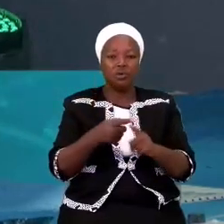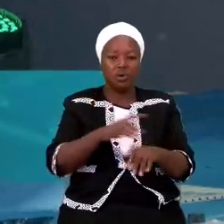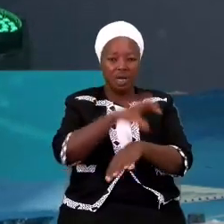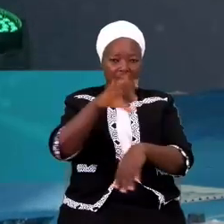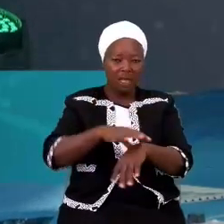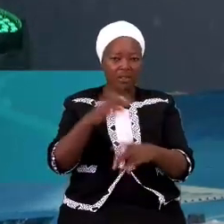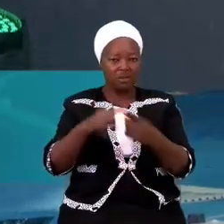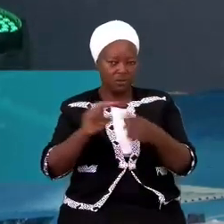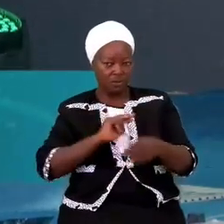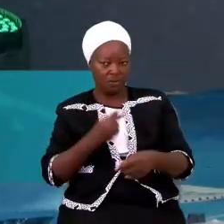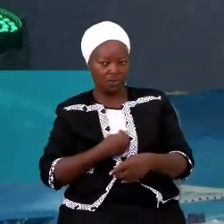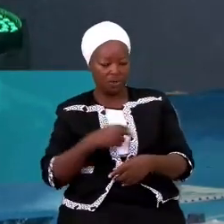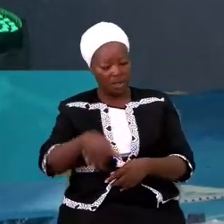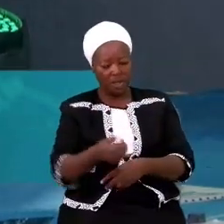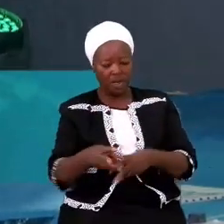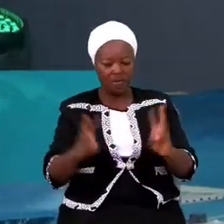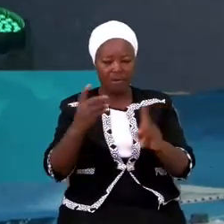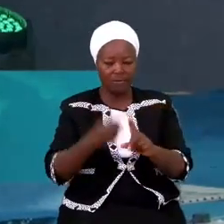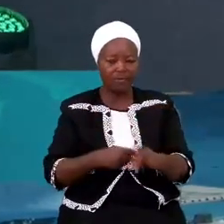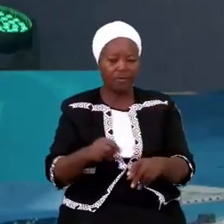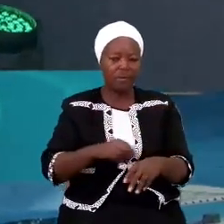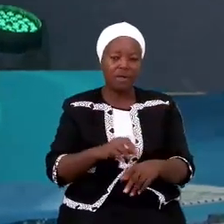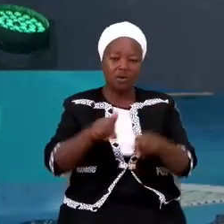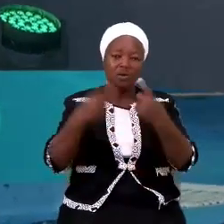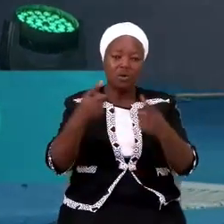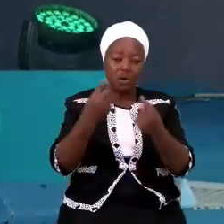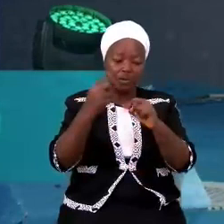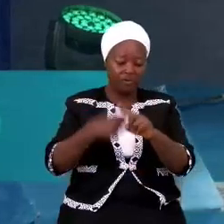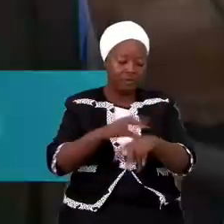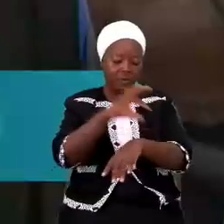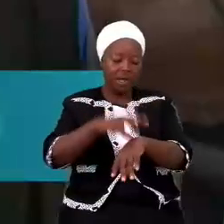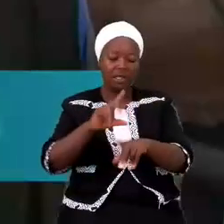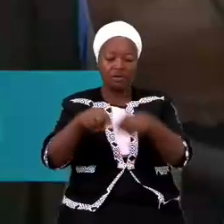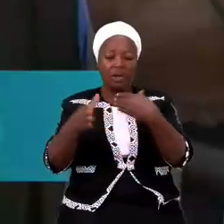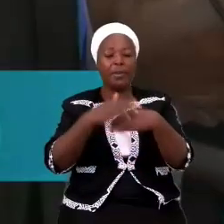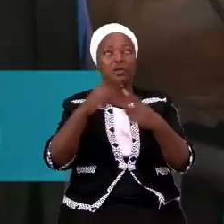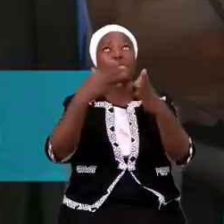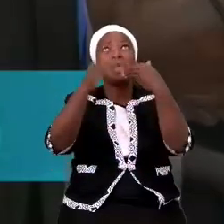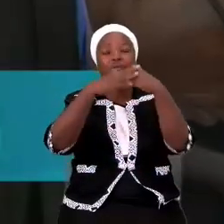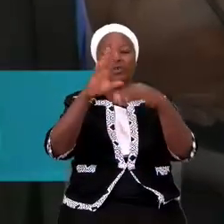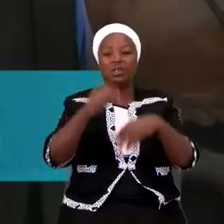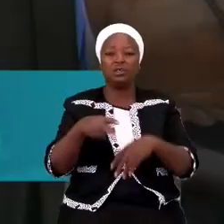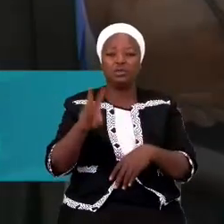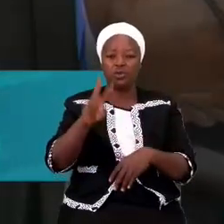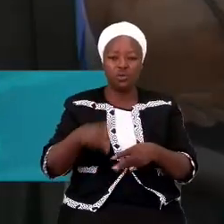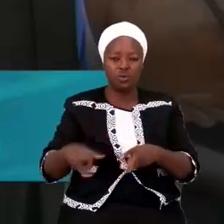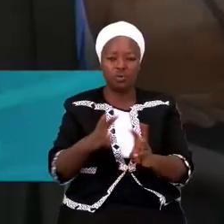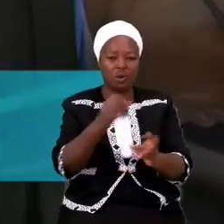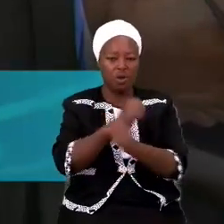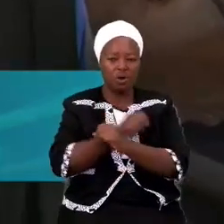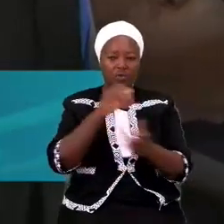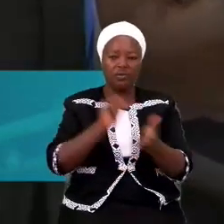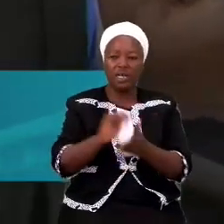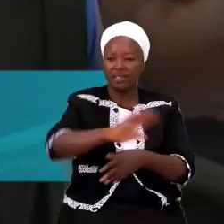two-way love that never, never fails. The two-way love that